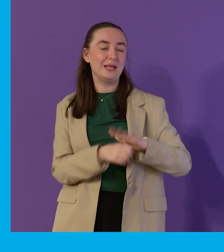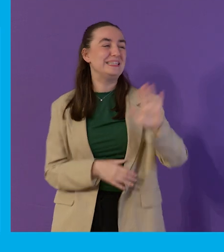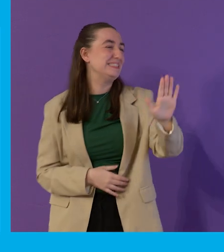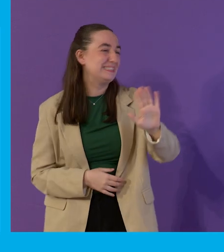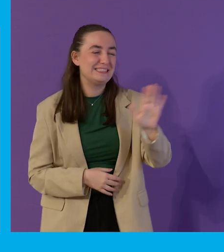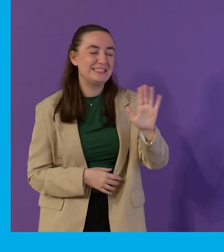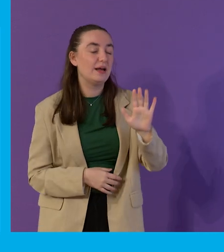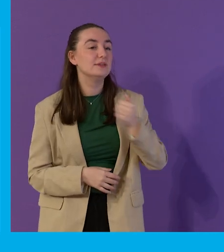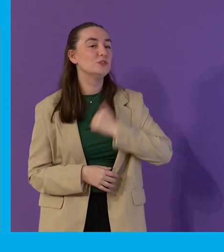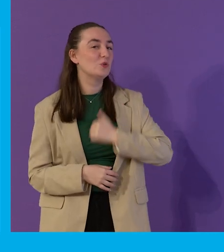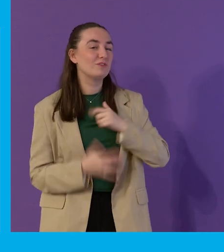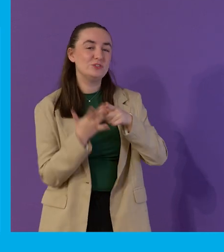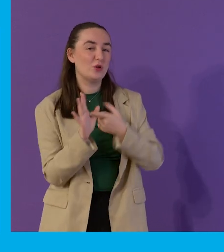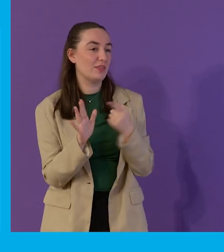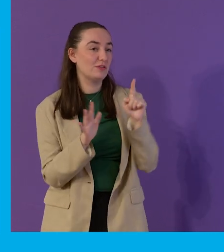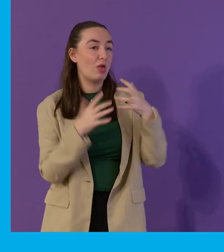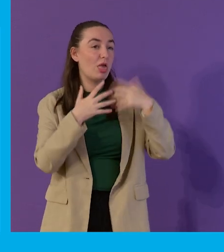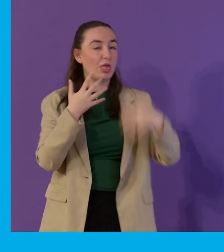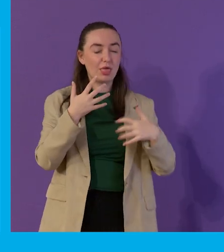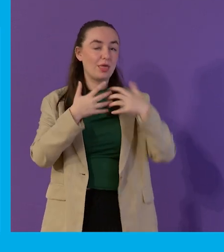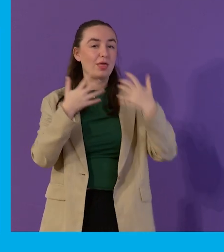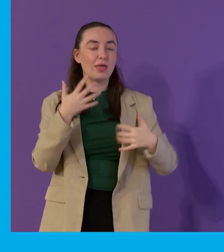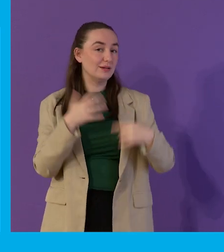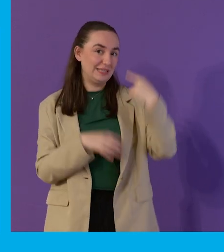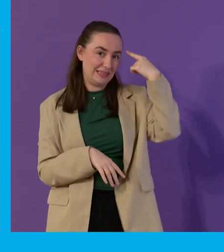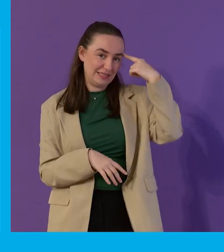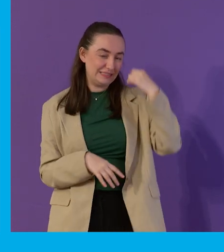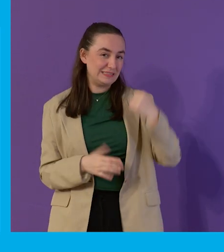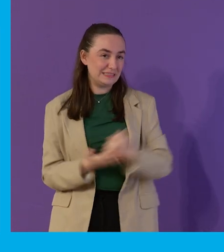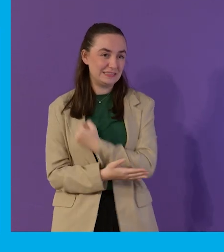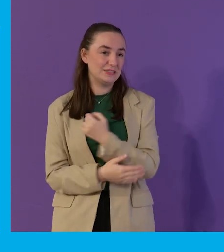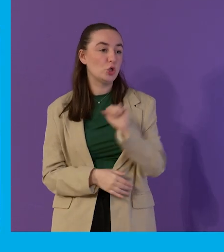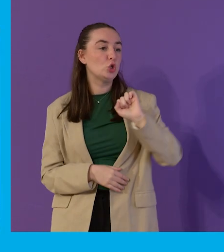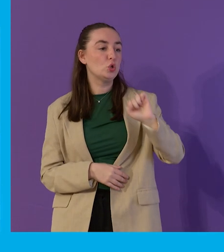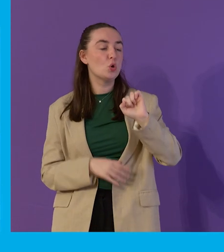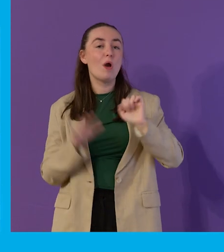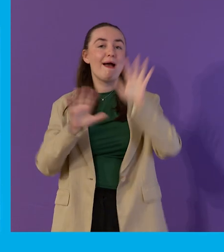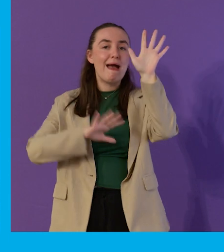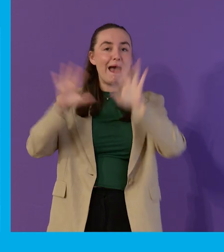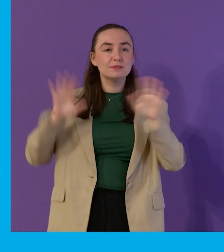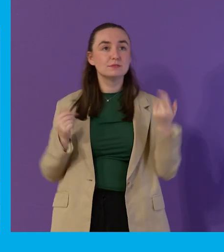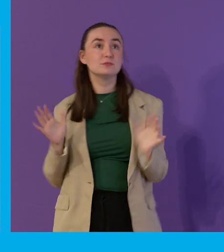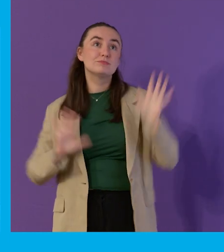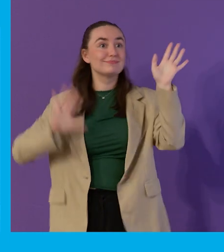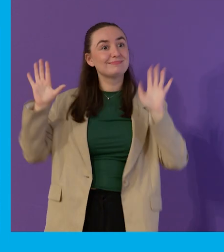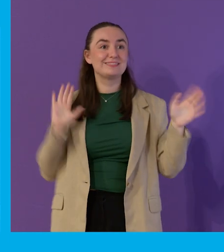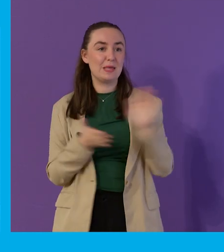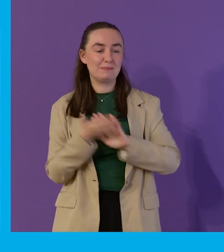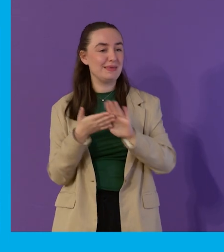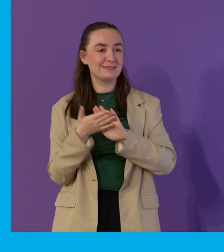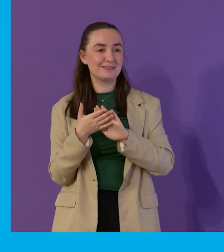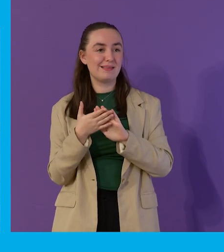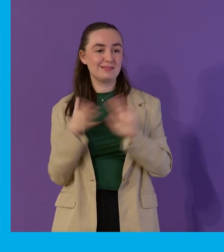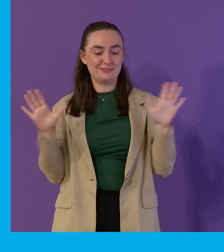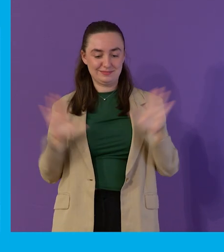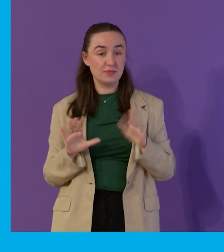Jonathan, you're cutting in and out, and I think I have a hunch that possibly your hand gestures somehow. So okay. If you can just be